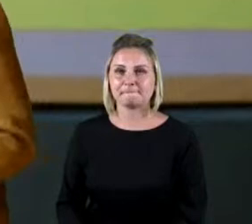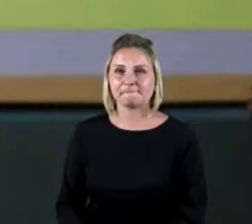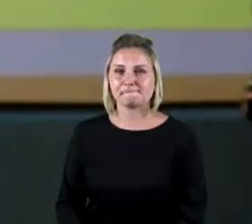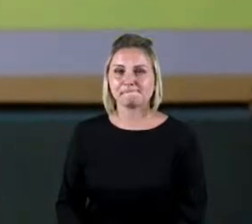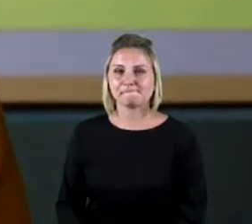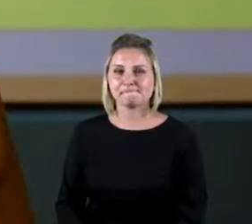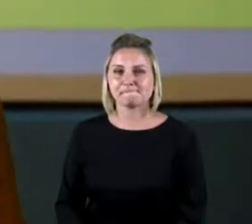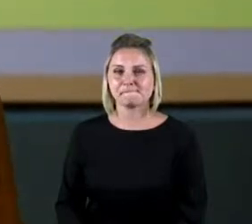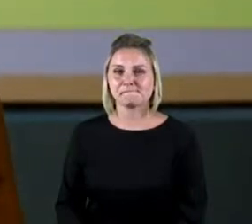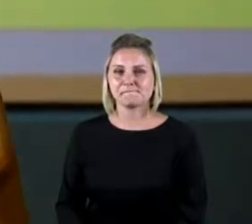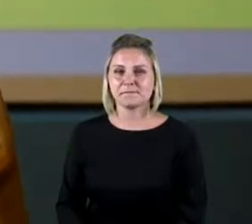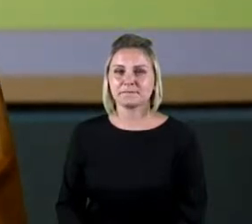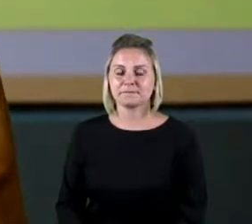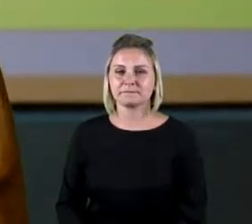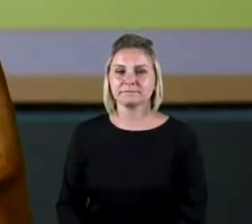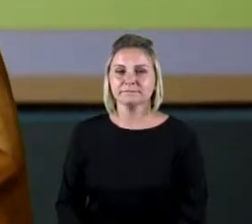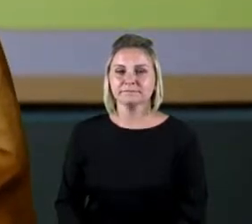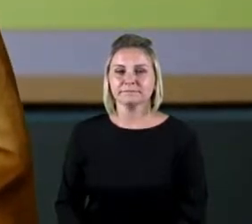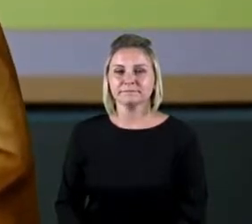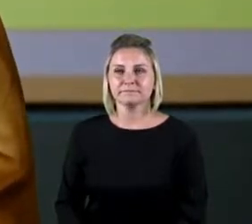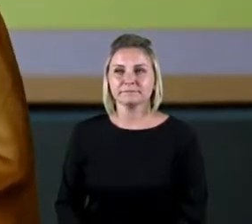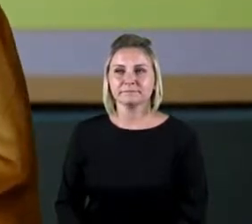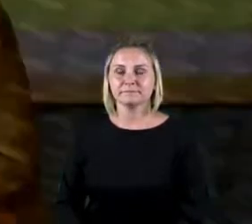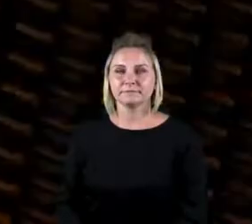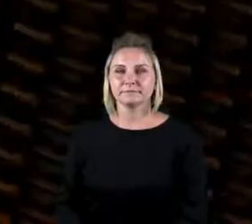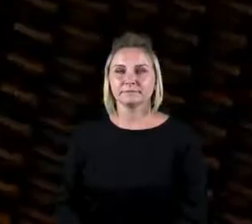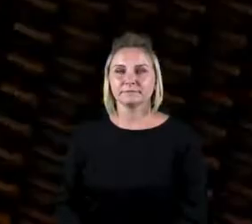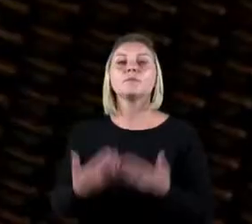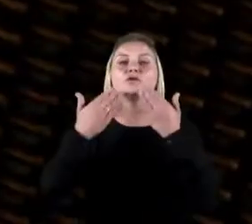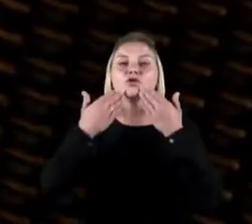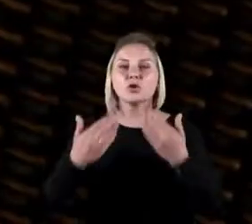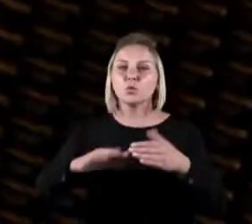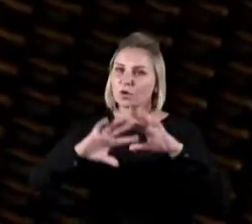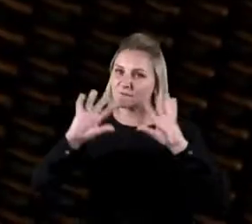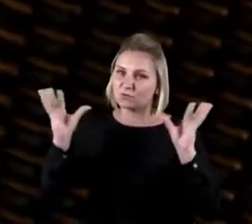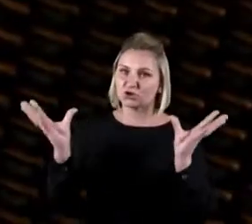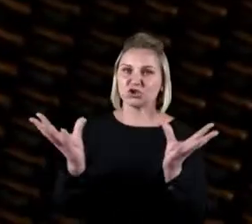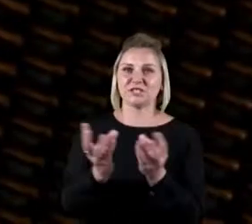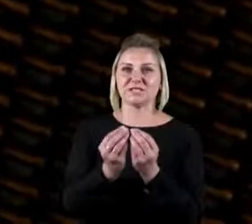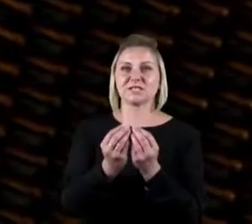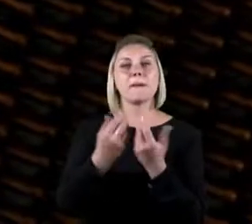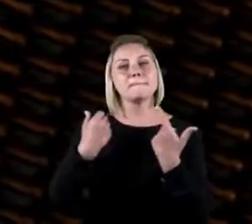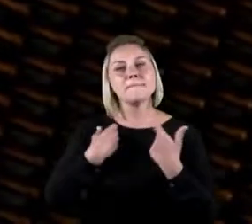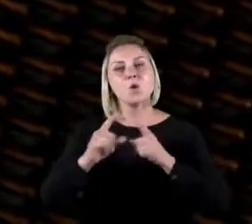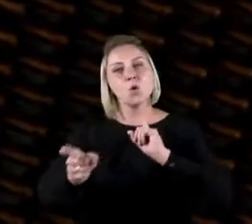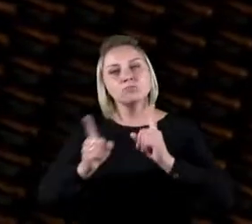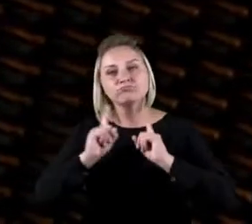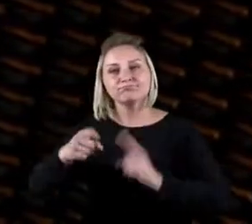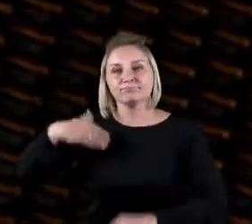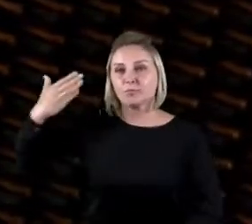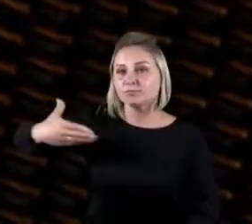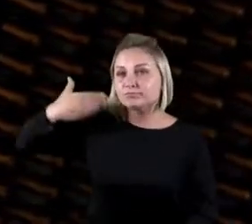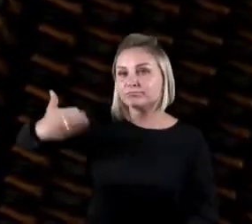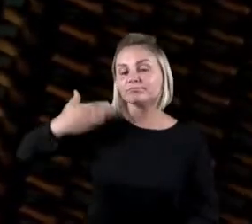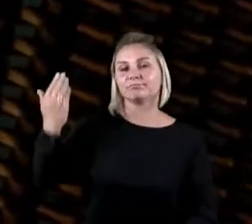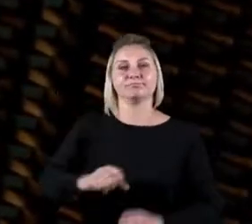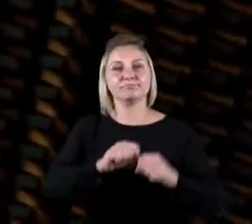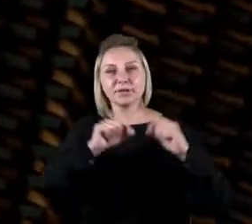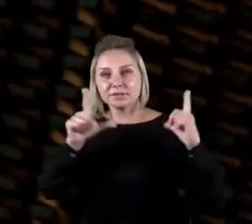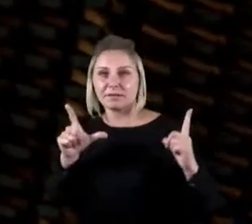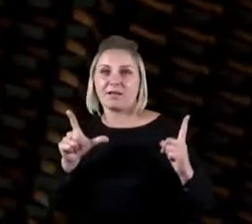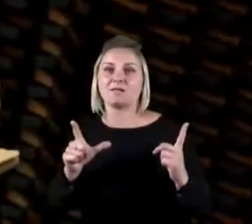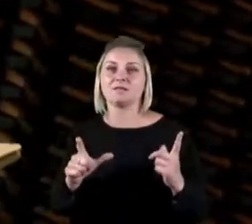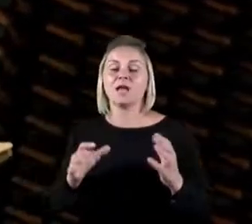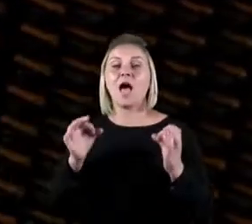So thank you, first of all, dear panelists, for your presentations. And now I have the pleasure